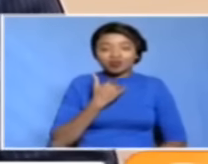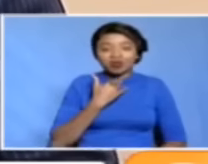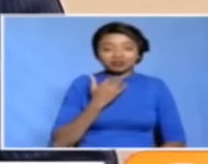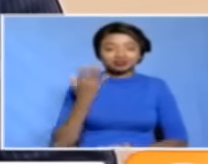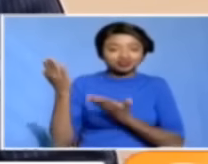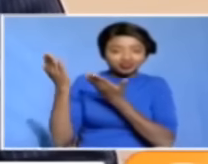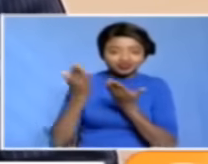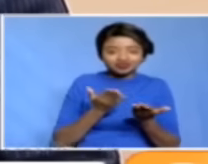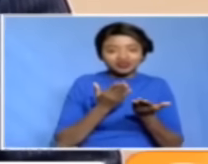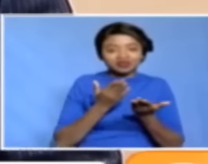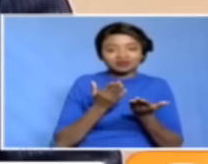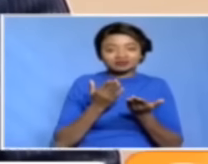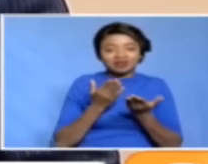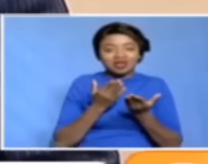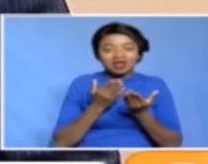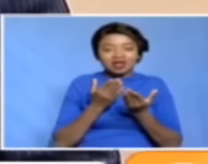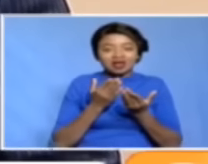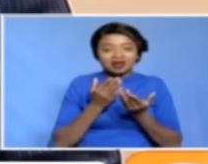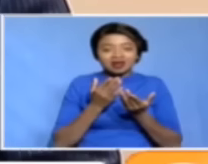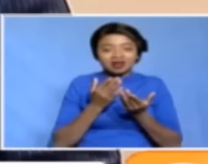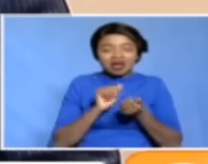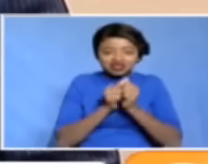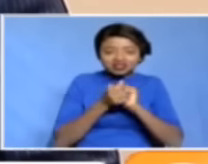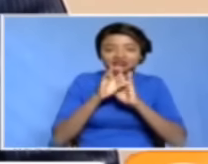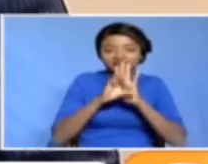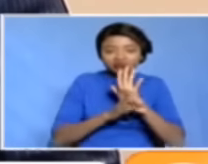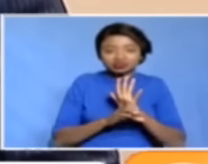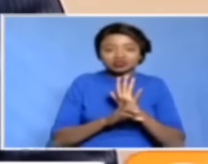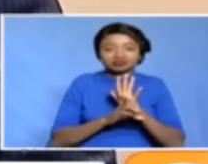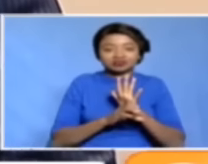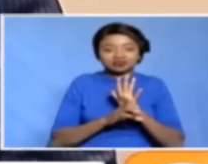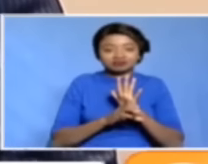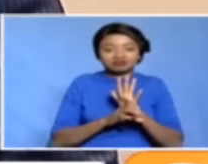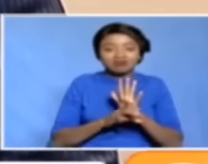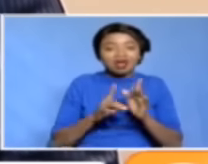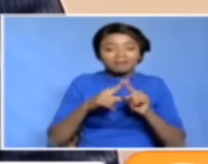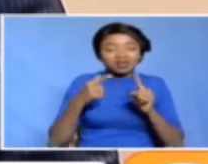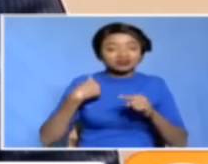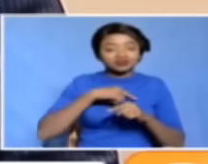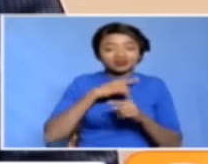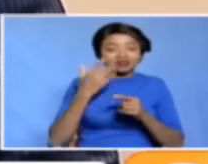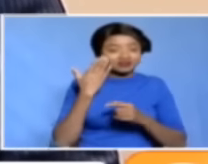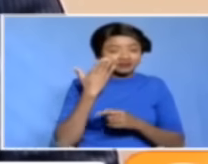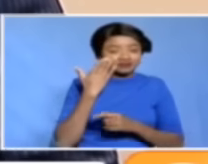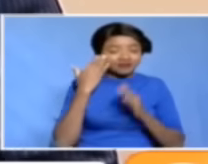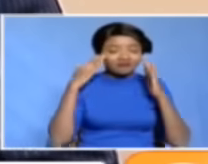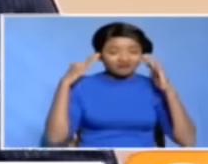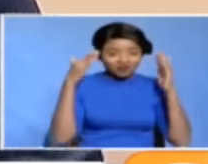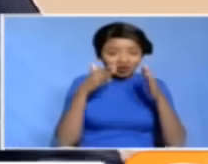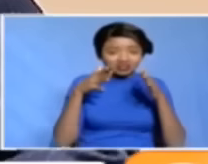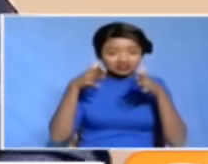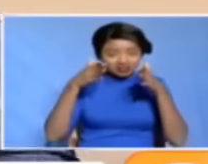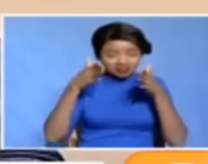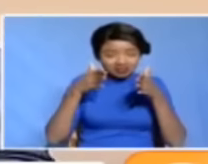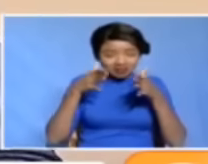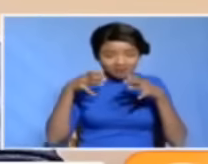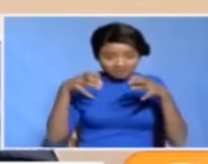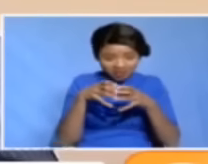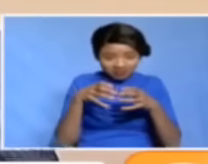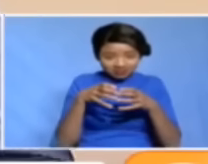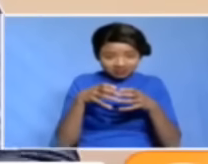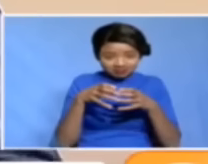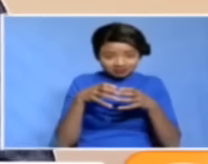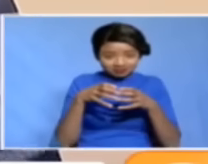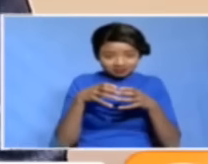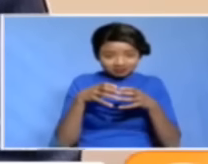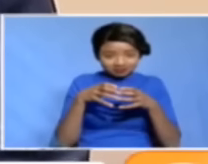bring a referendum. From where I sit now, our focus as a party, under the instruction of the president, is